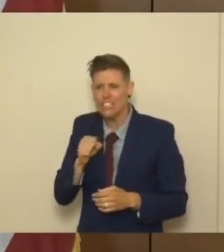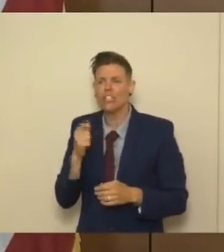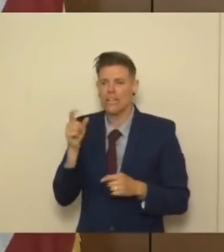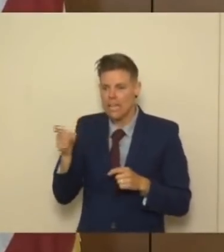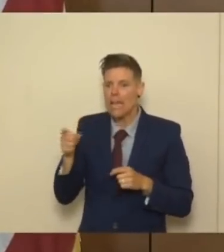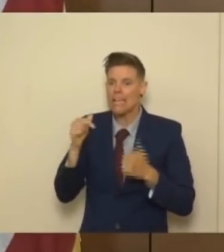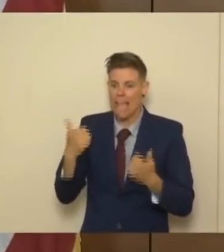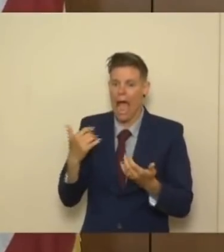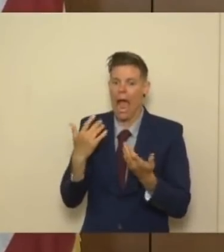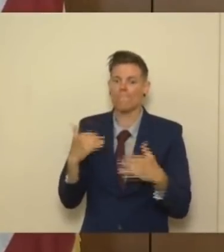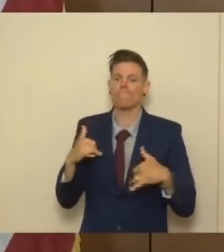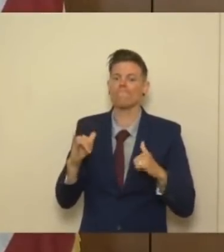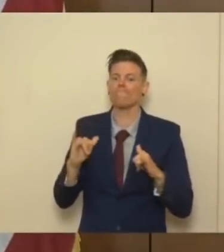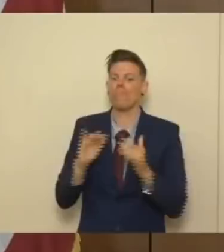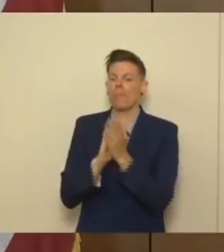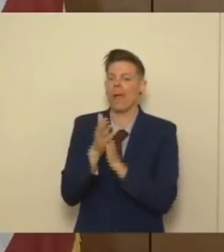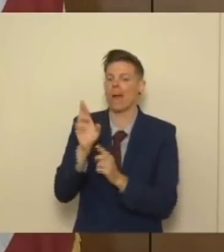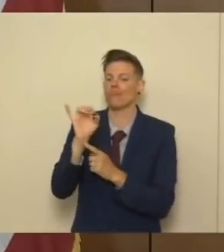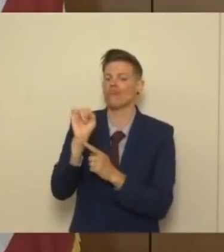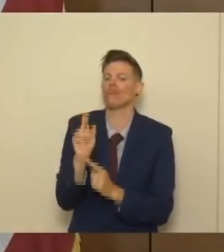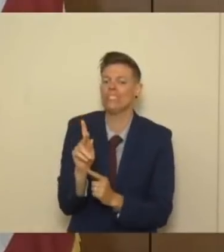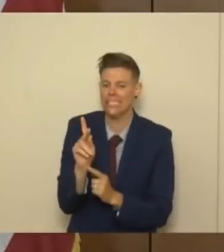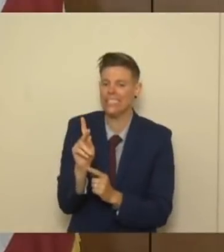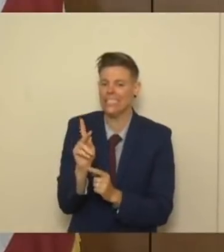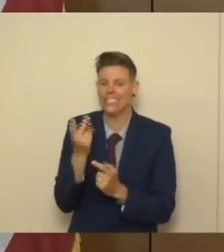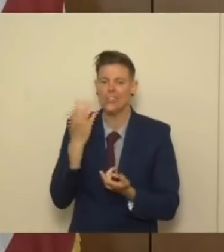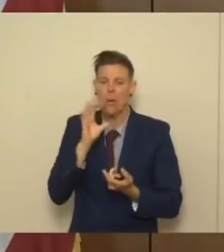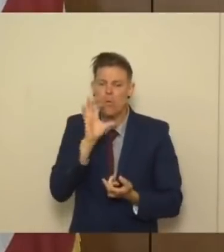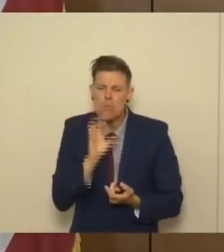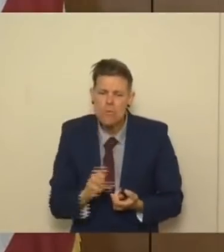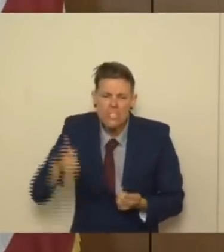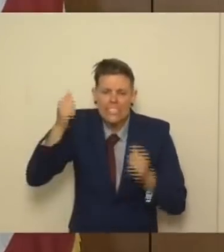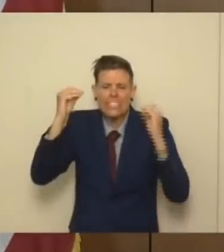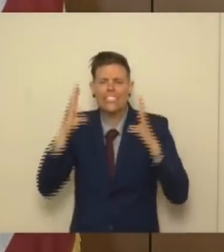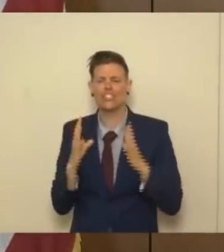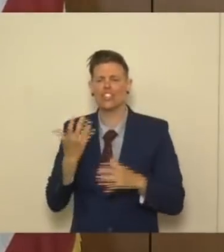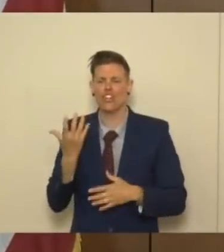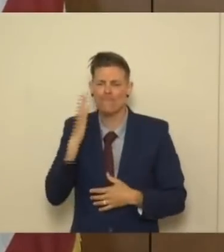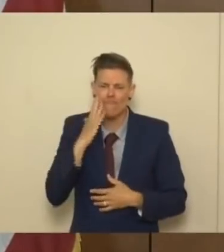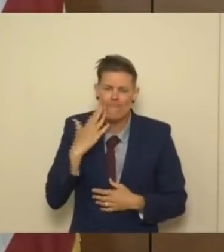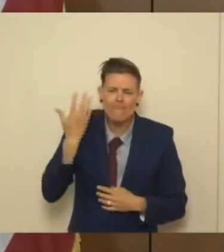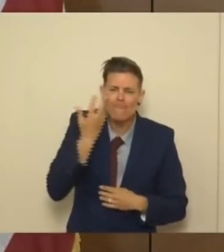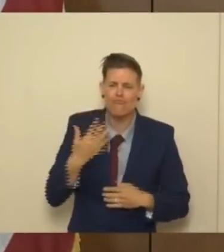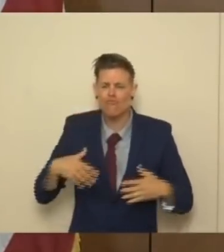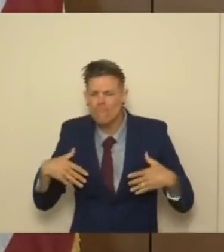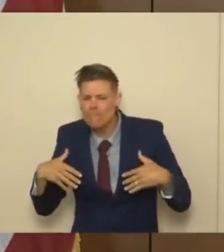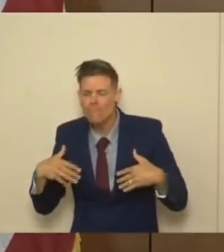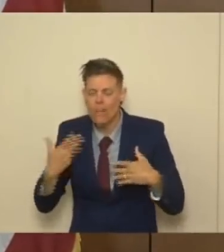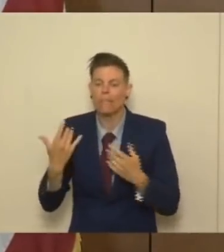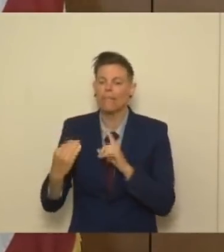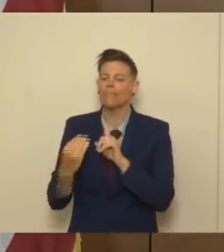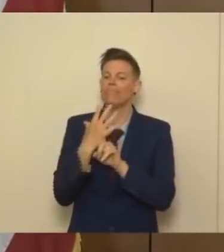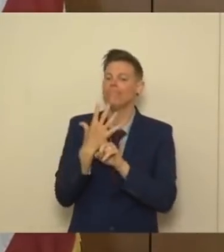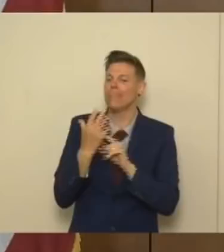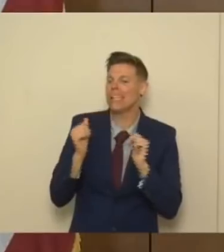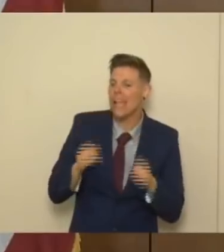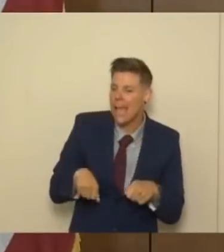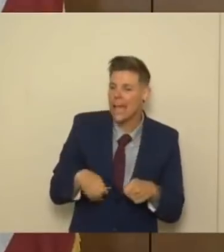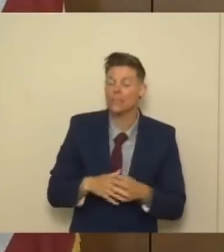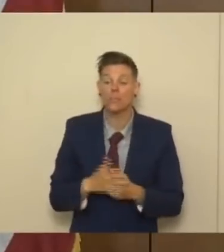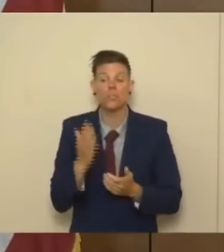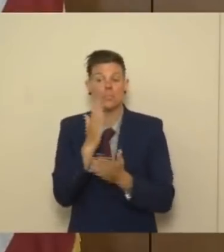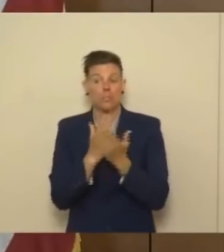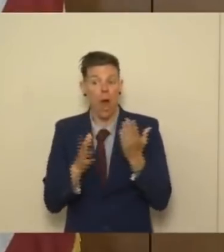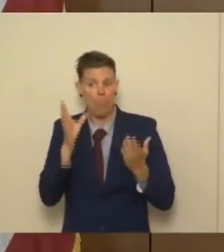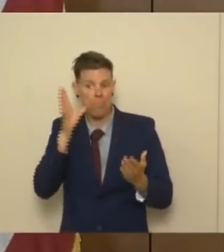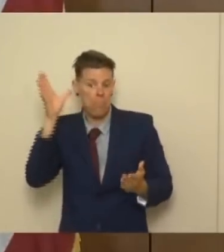are safe. We have parents who are really ready because their kids are ready and they want to go back. And we've got folks